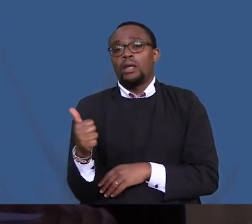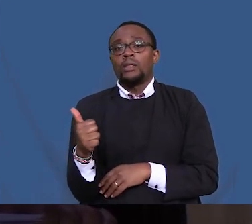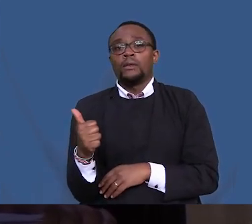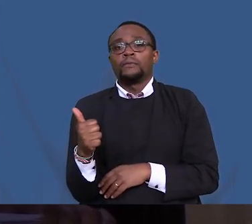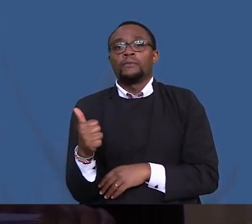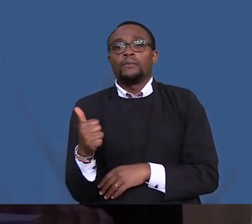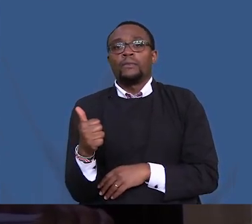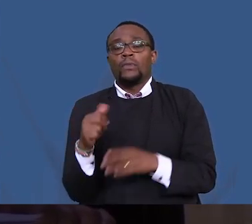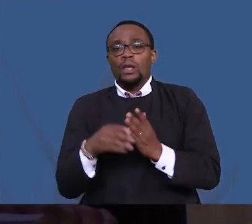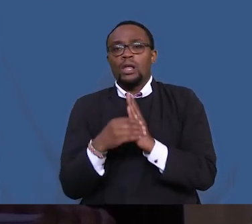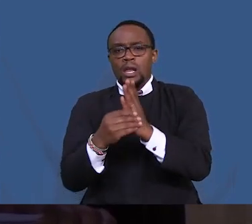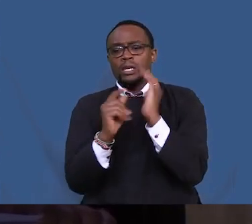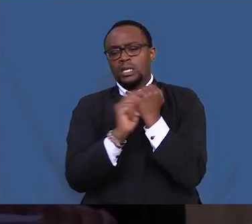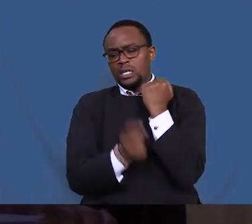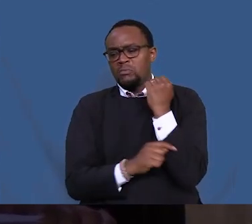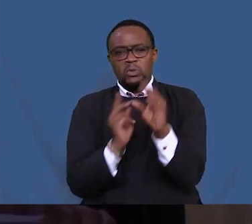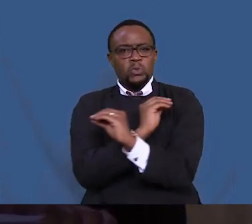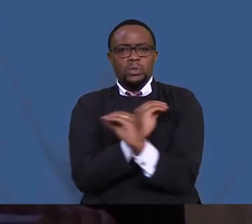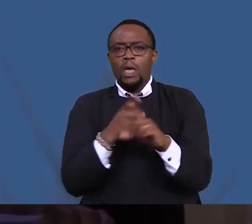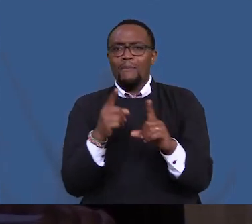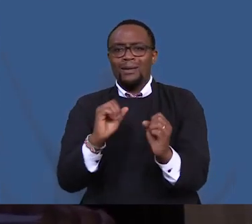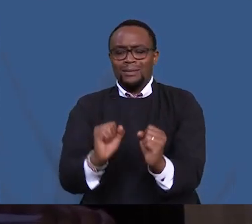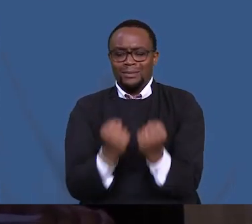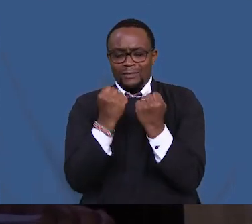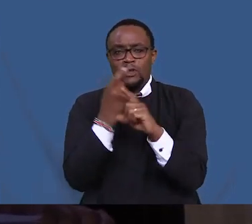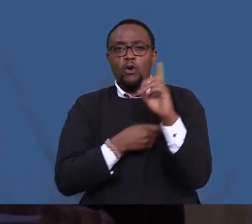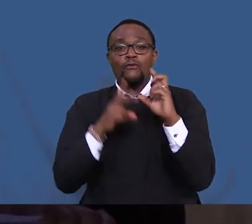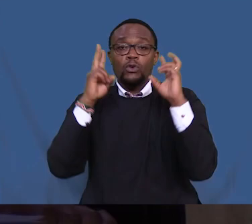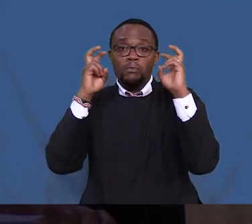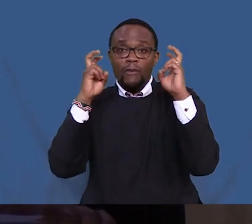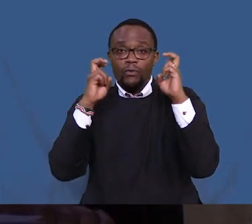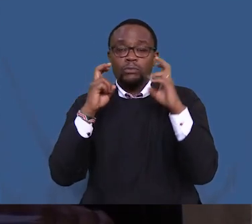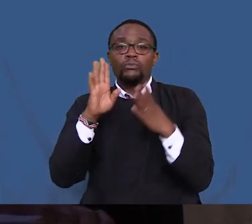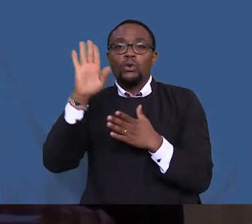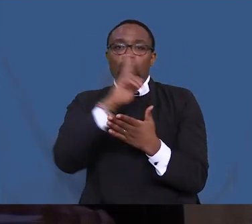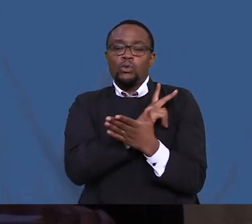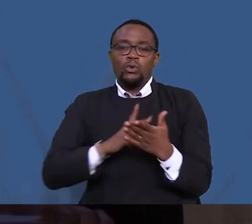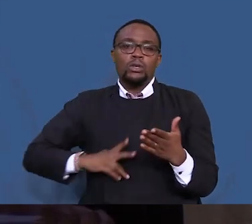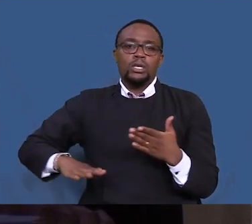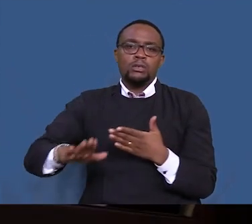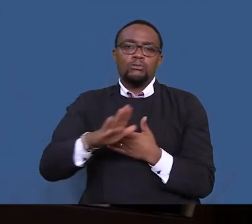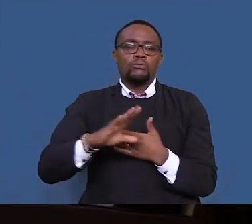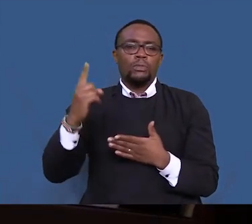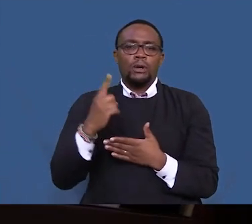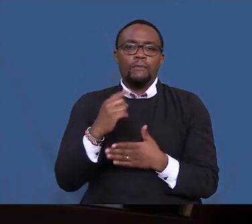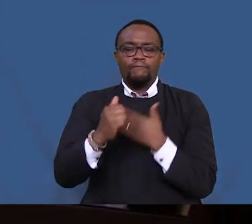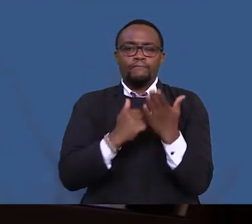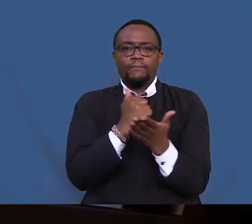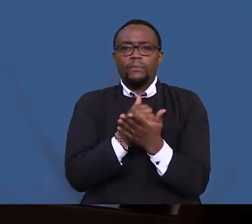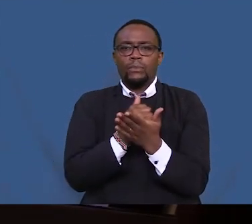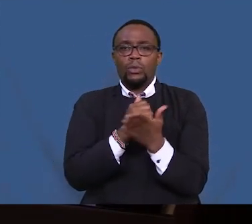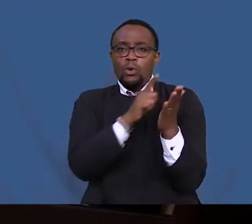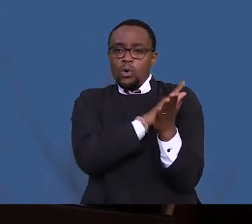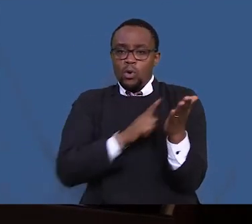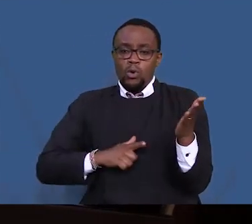trespass against us. And lead us not into temptation, but deliver us from evil. Amen. O Lord, show